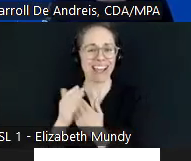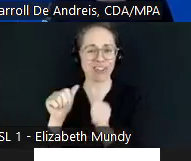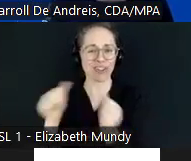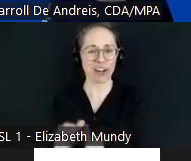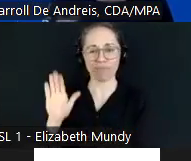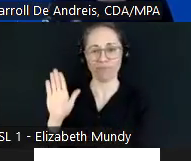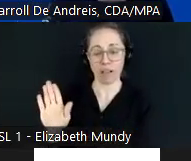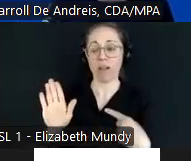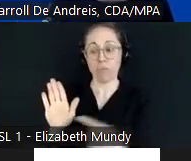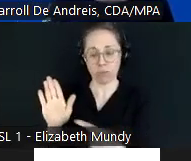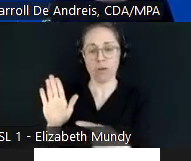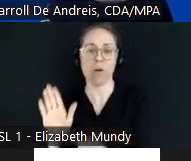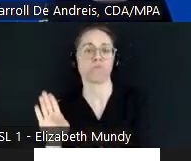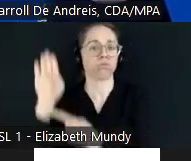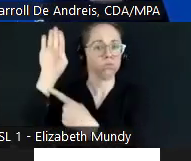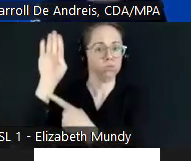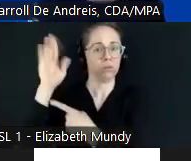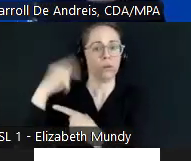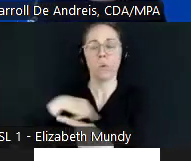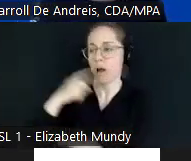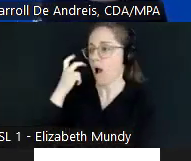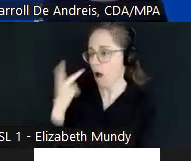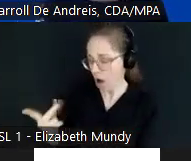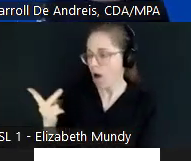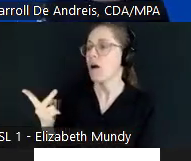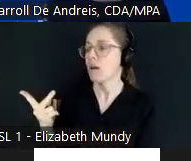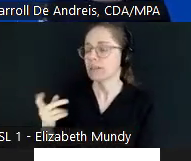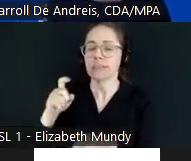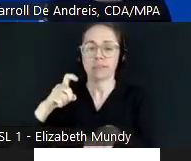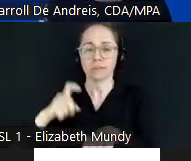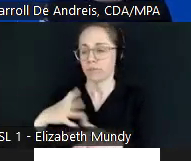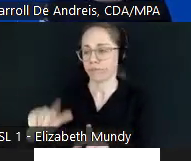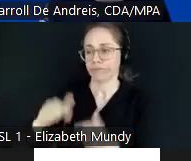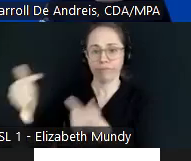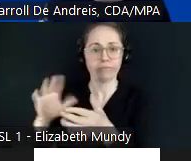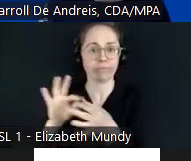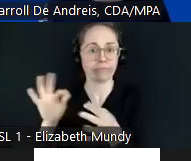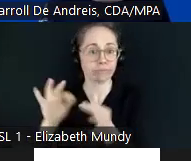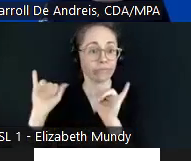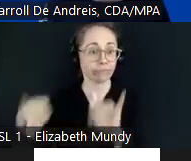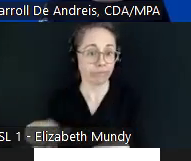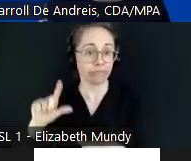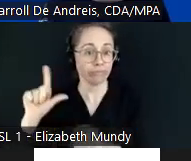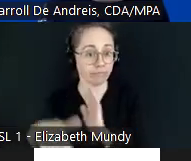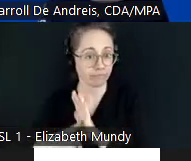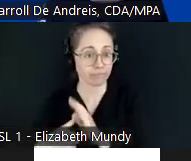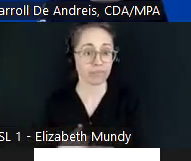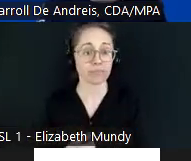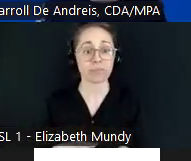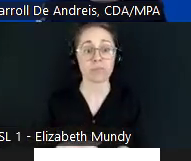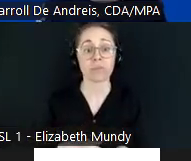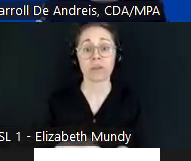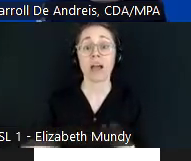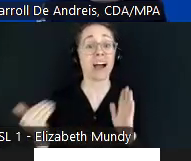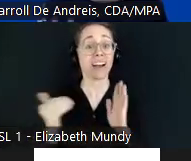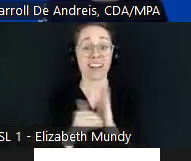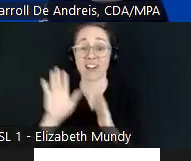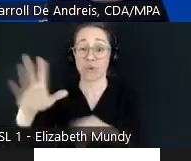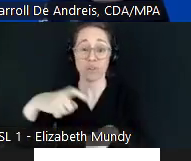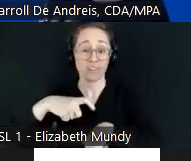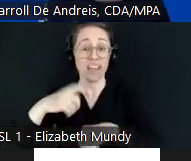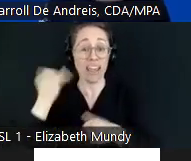will indicate to us to unmute your line. We do note that public commenters will have 2 minutes so that